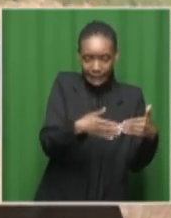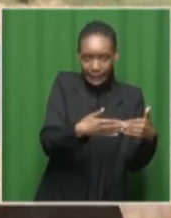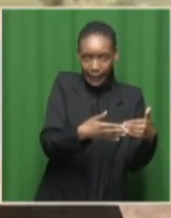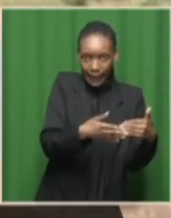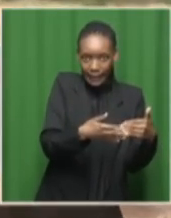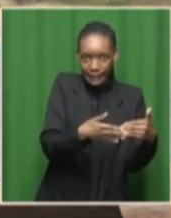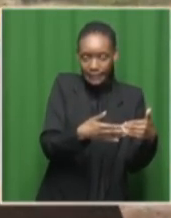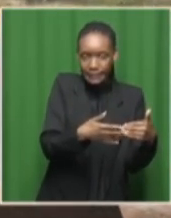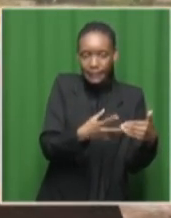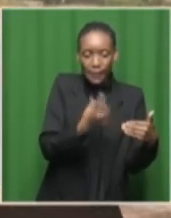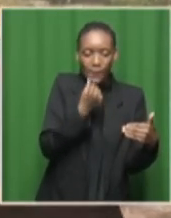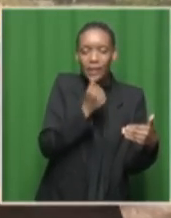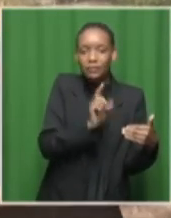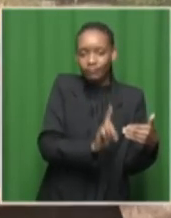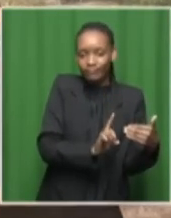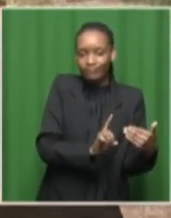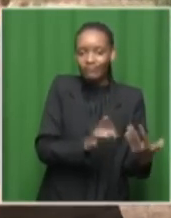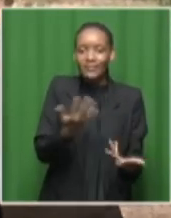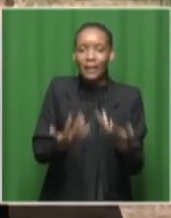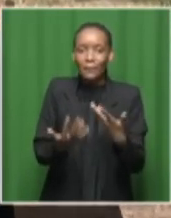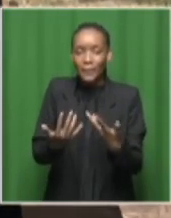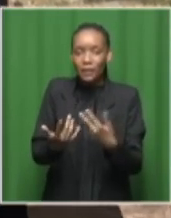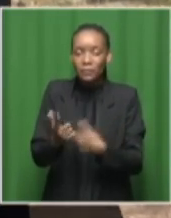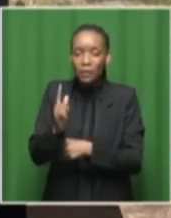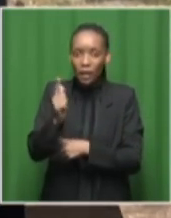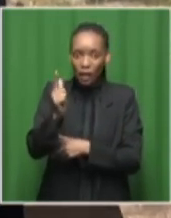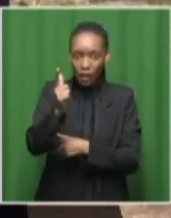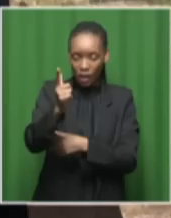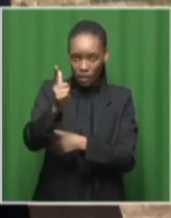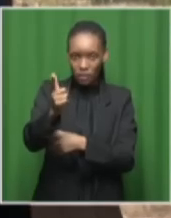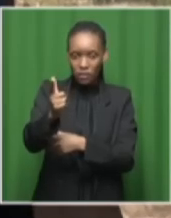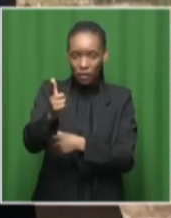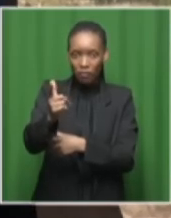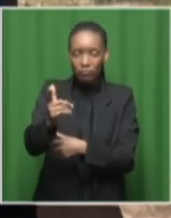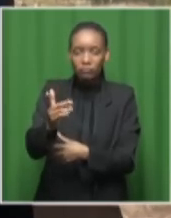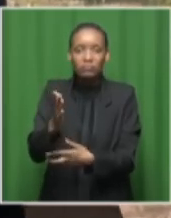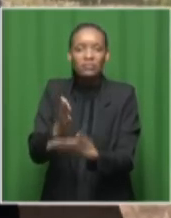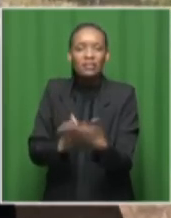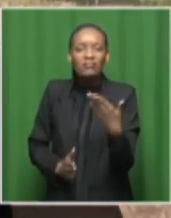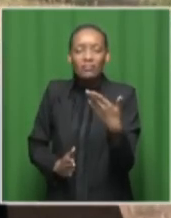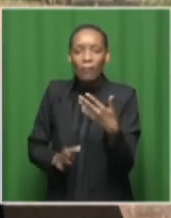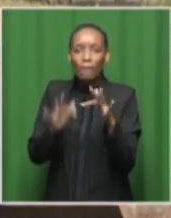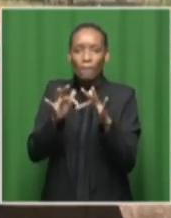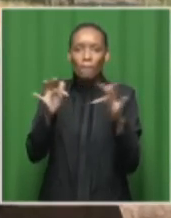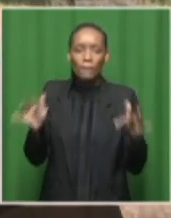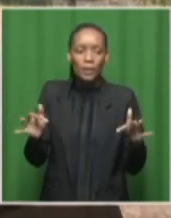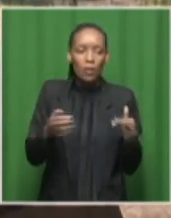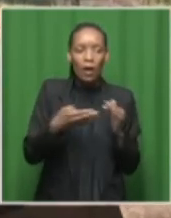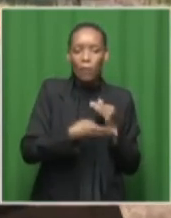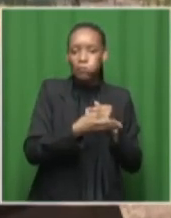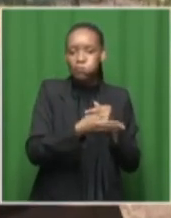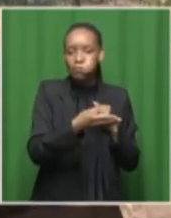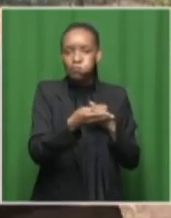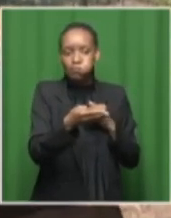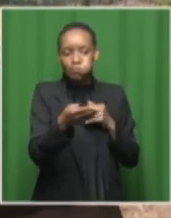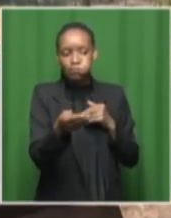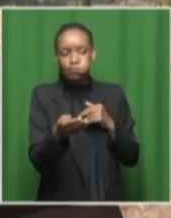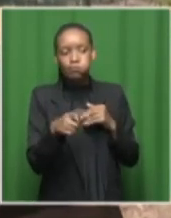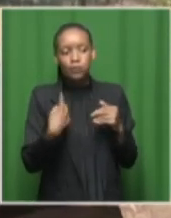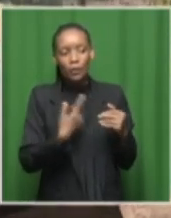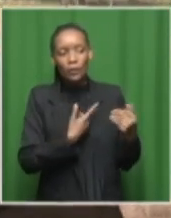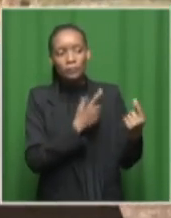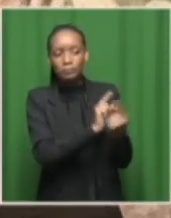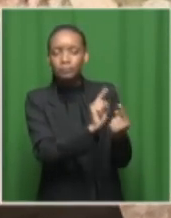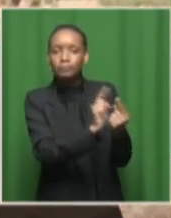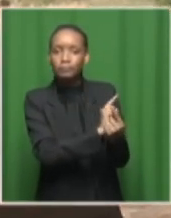in later bulletins we'll also be speaking to some of the people who have gathered in here to pay their last